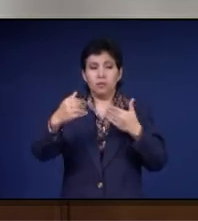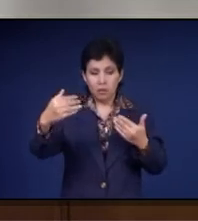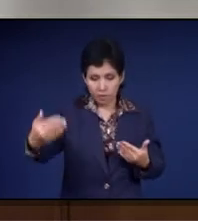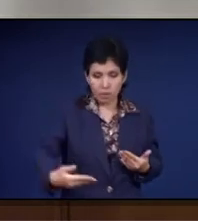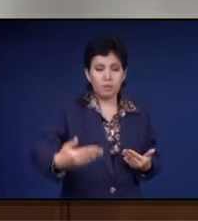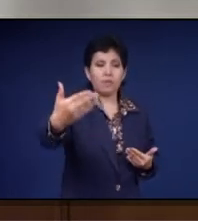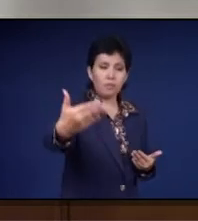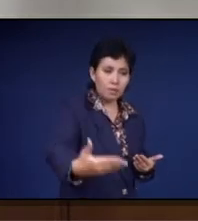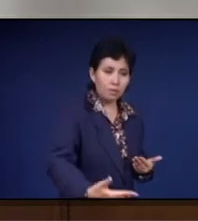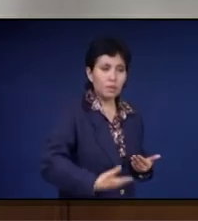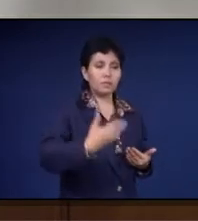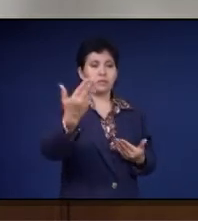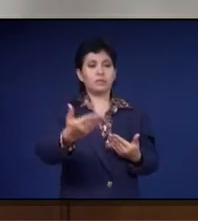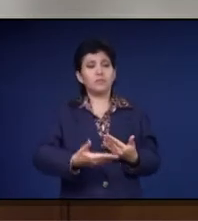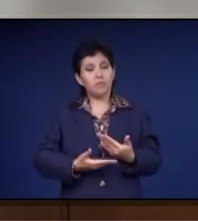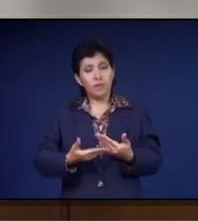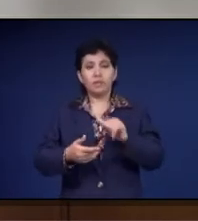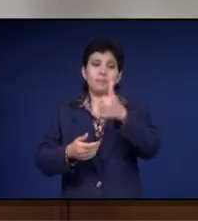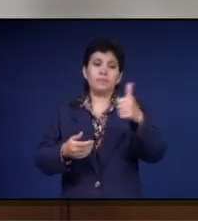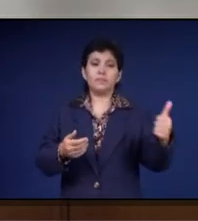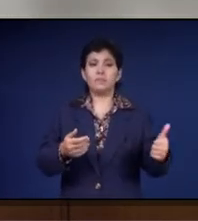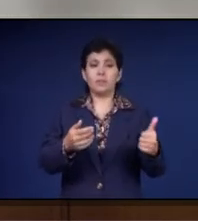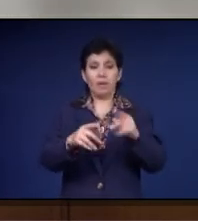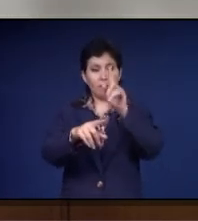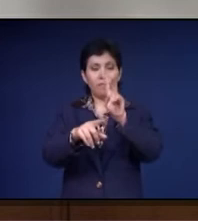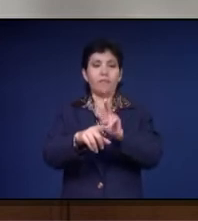different the pros and cons.